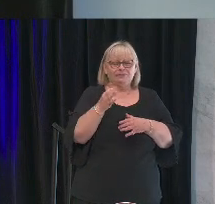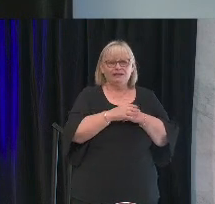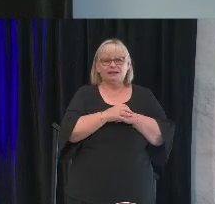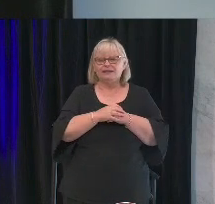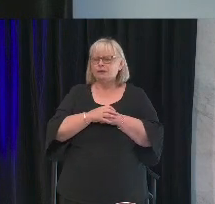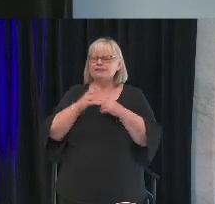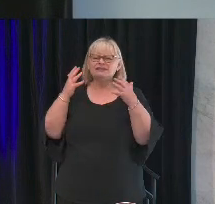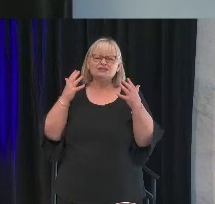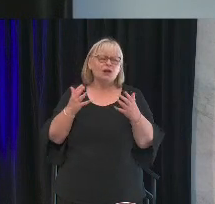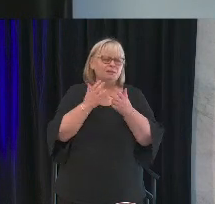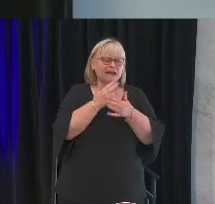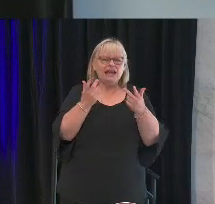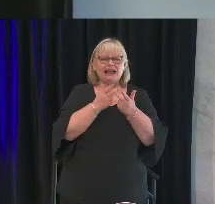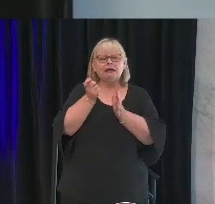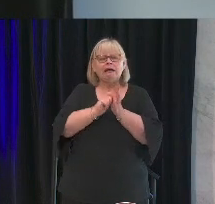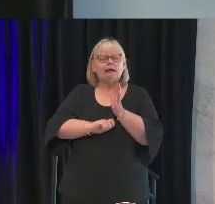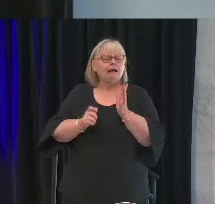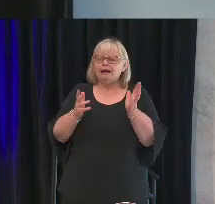Wei, Vicky, and Neil.